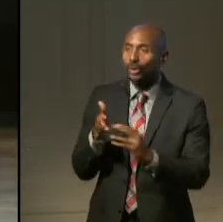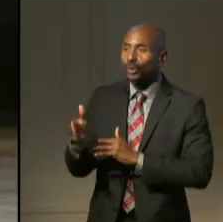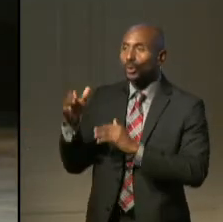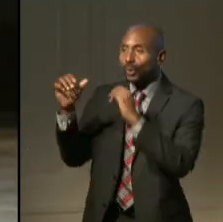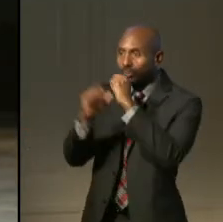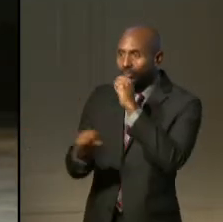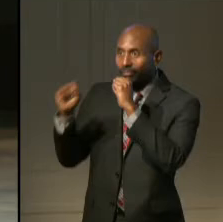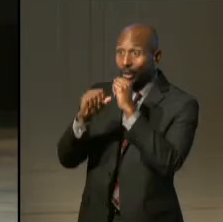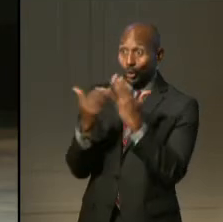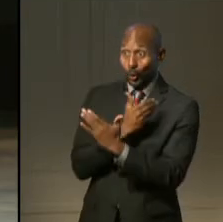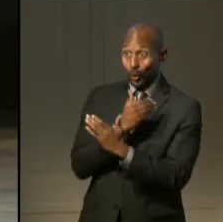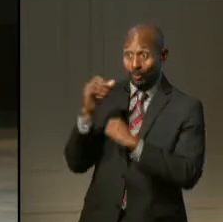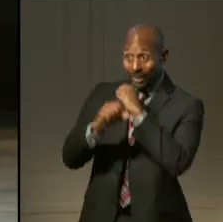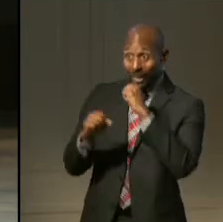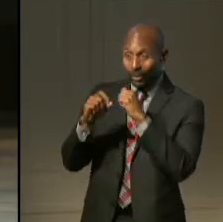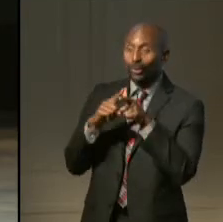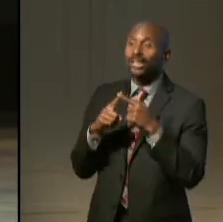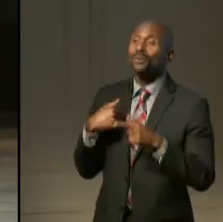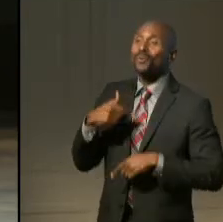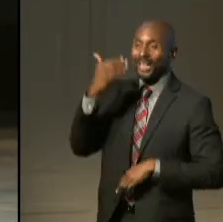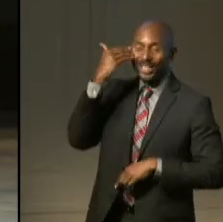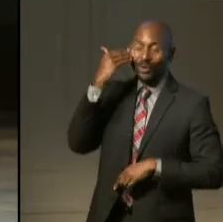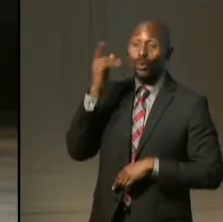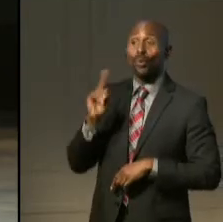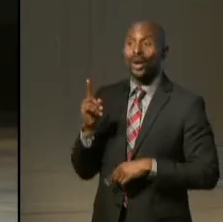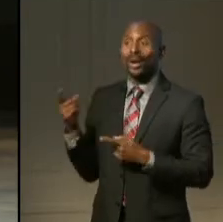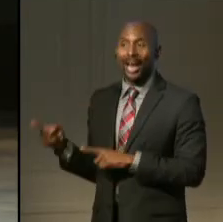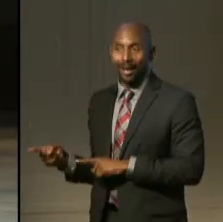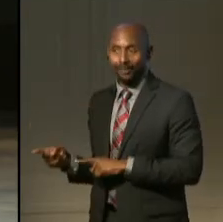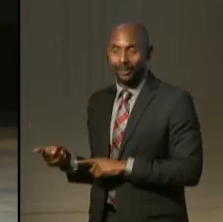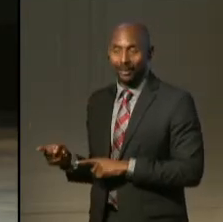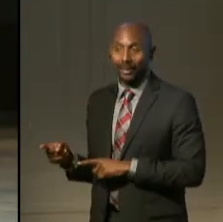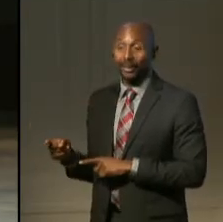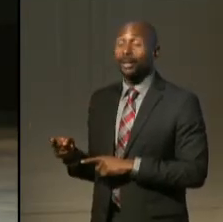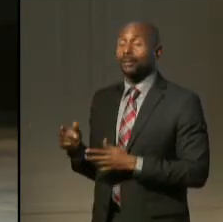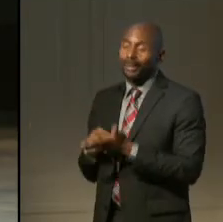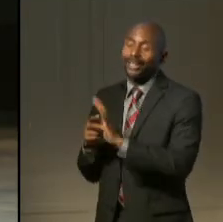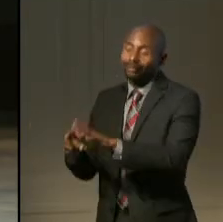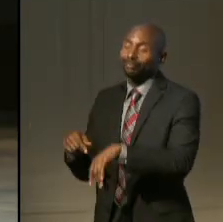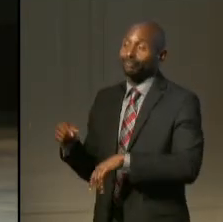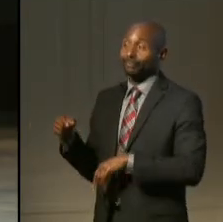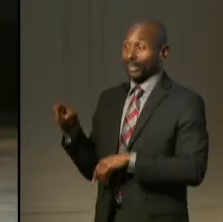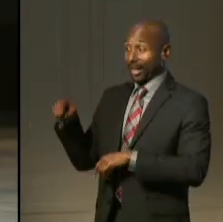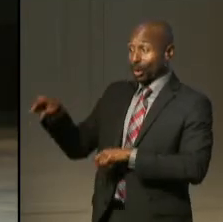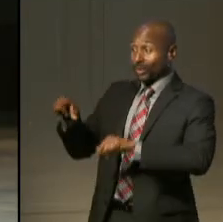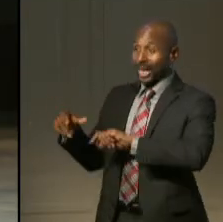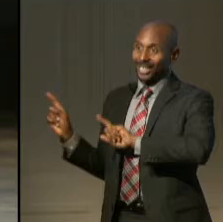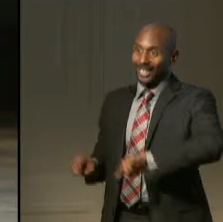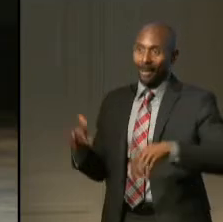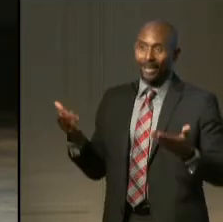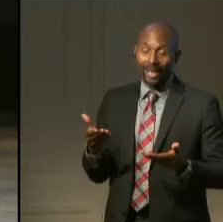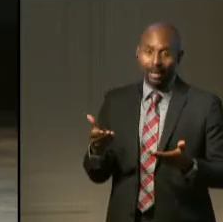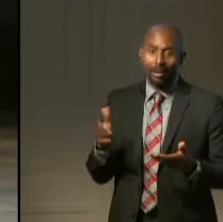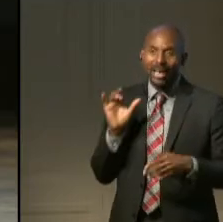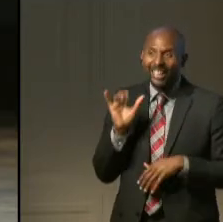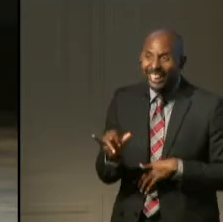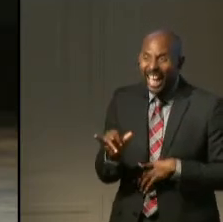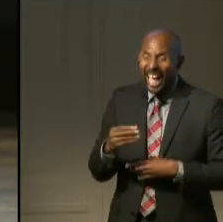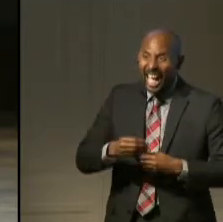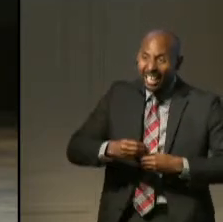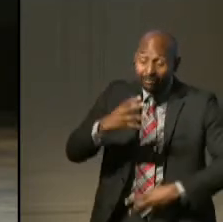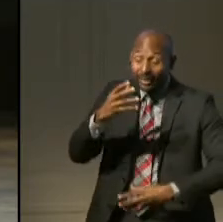where they came. And that treasure trove of icky data turned out to